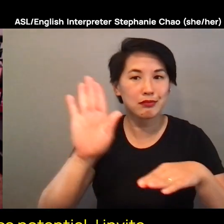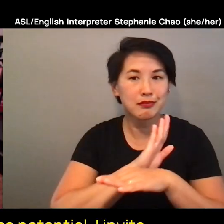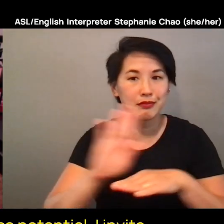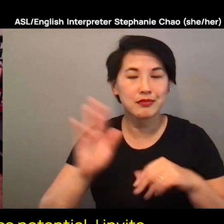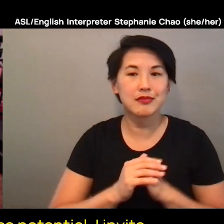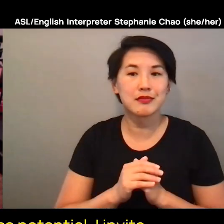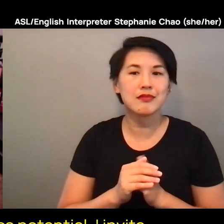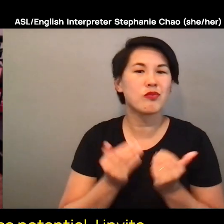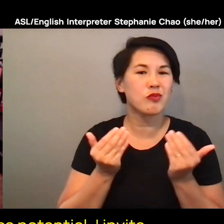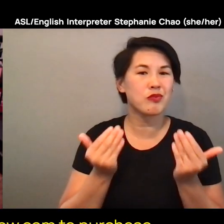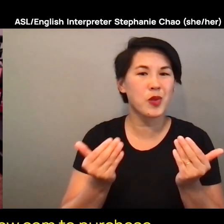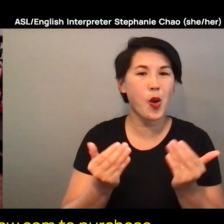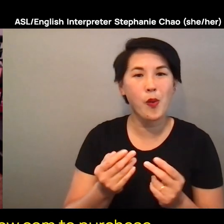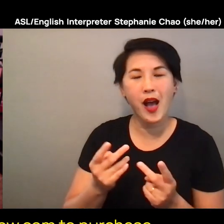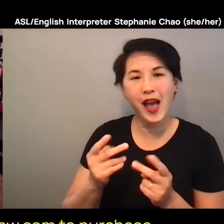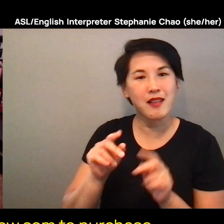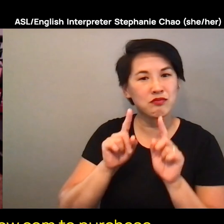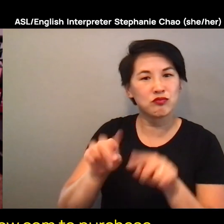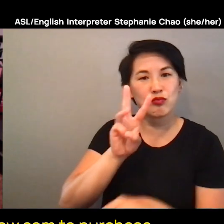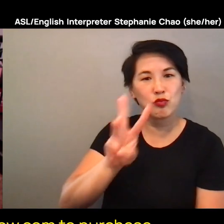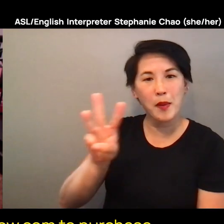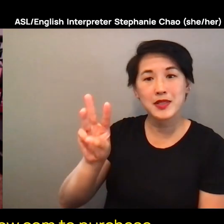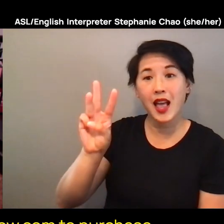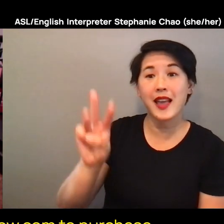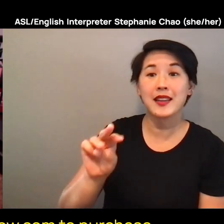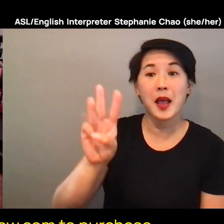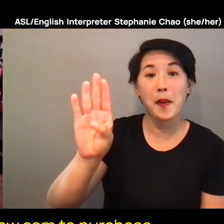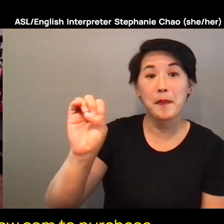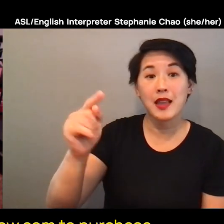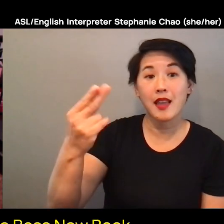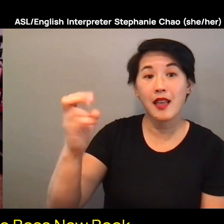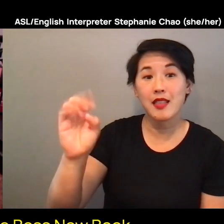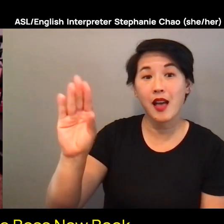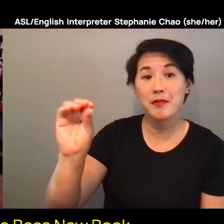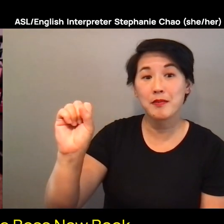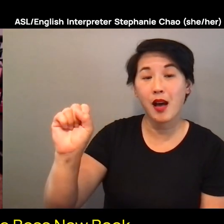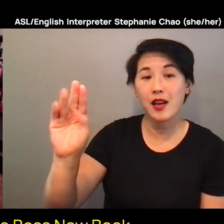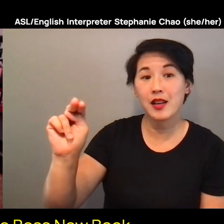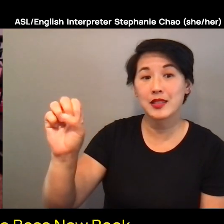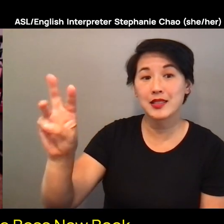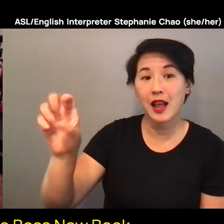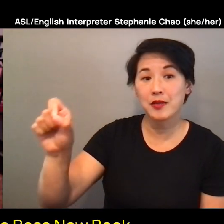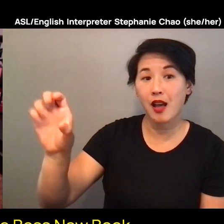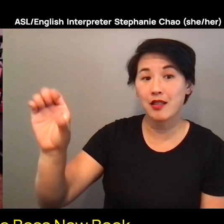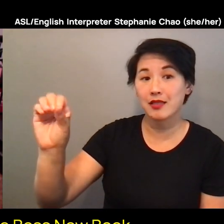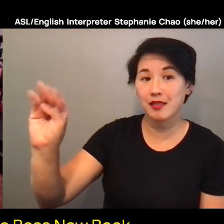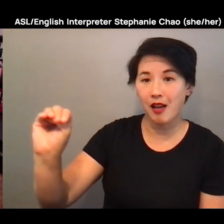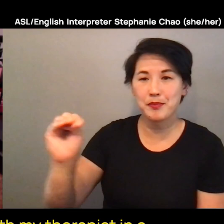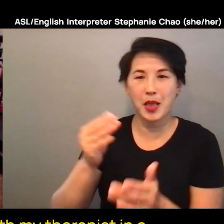business potential, I invite you to visit bethebossnow.com to purchase your copy of the Be the Boss Now